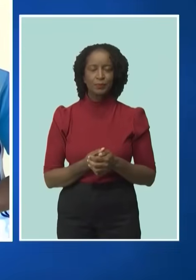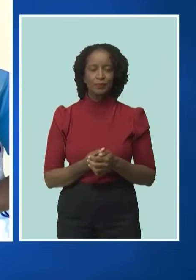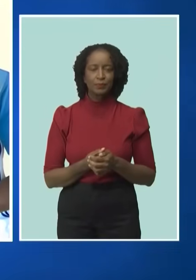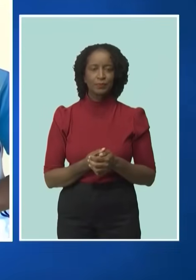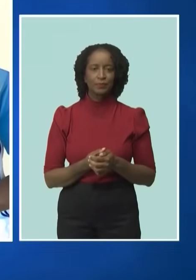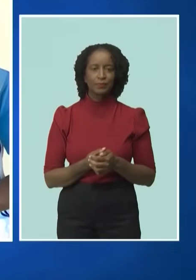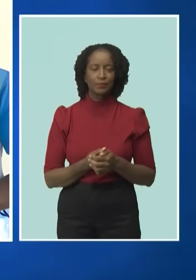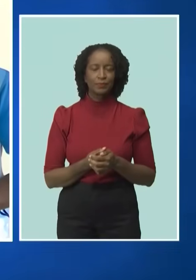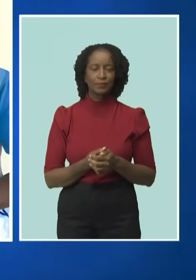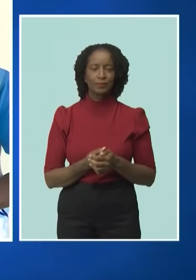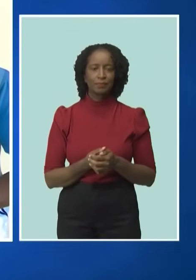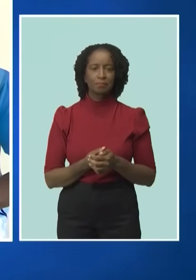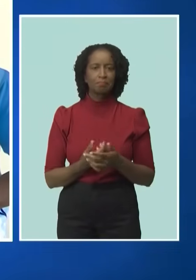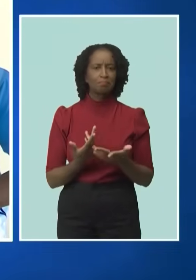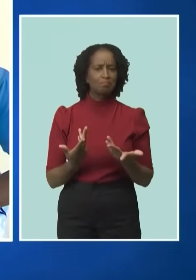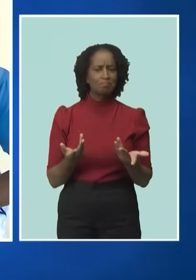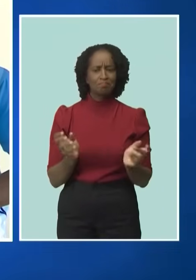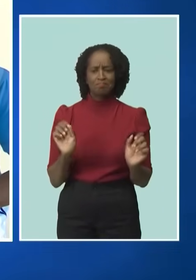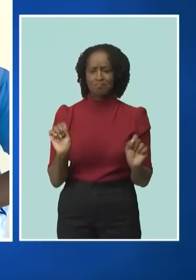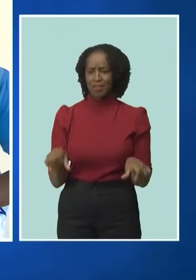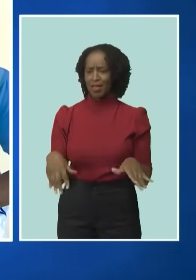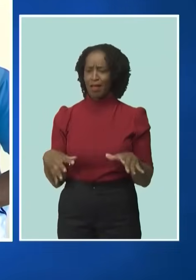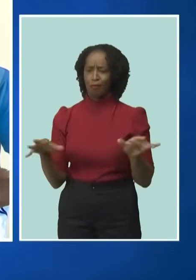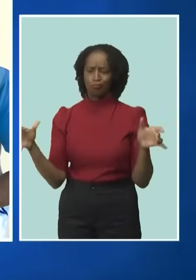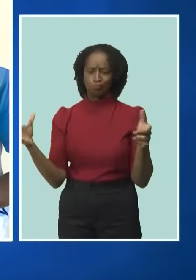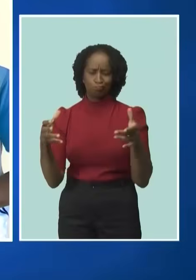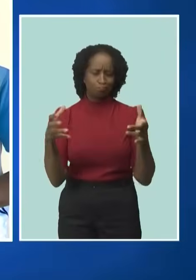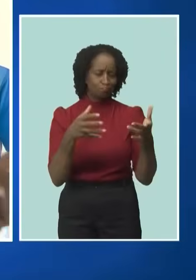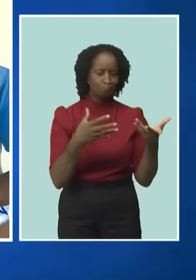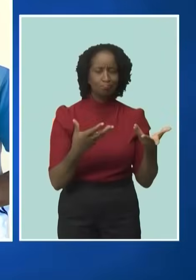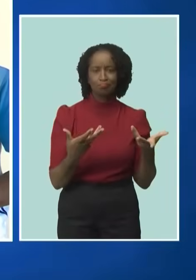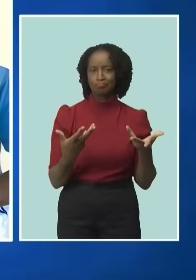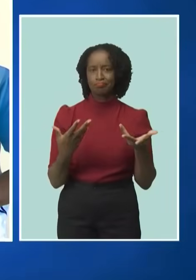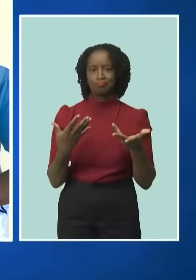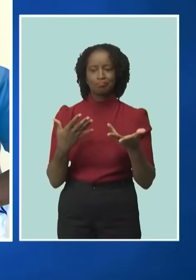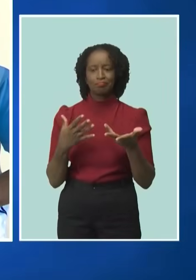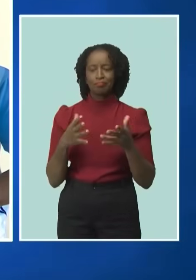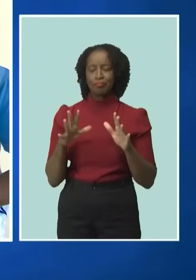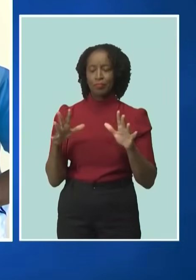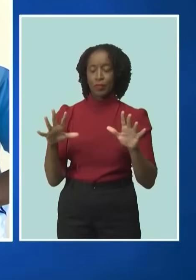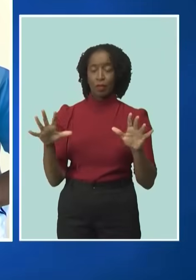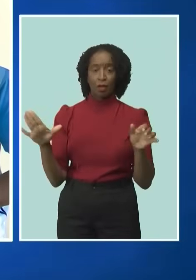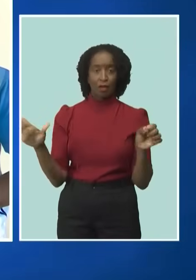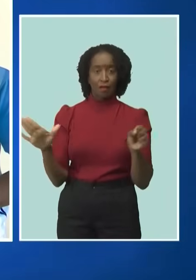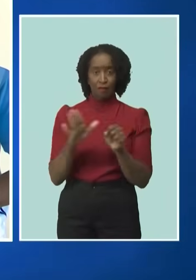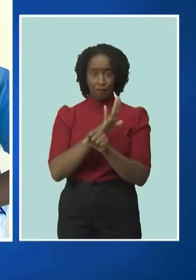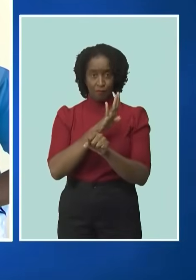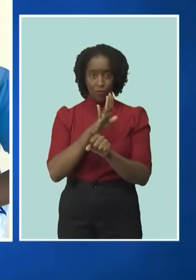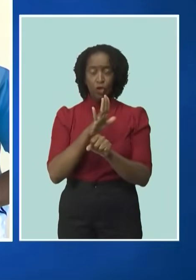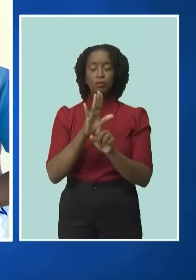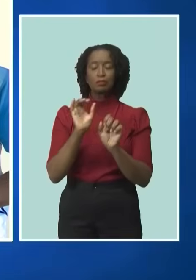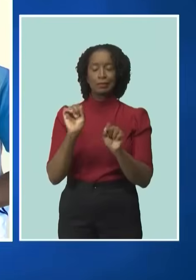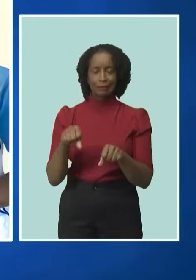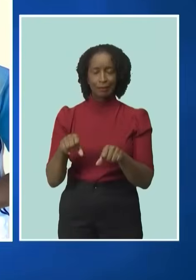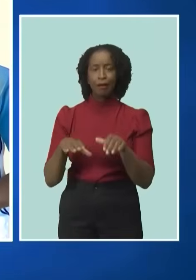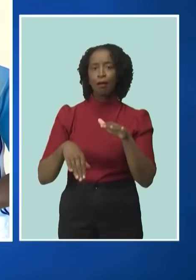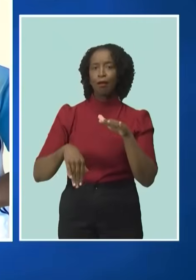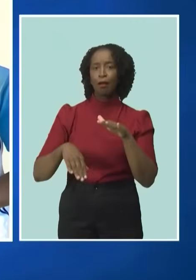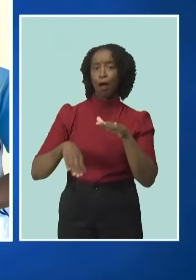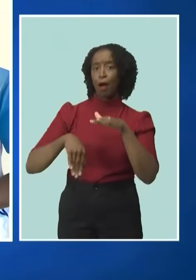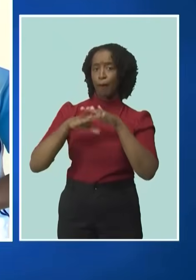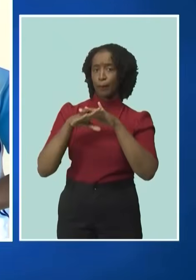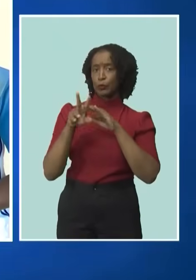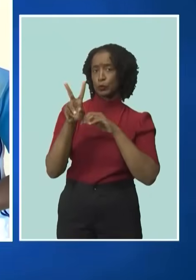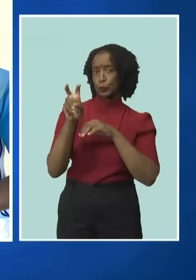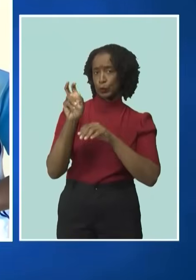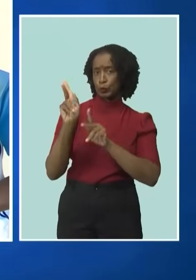nice stuff. It could host a lot of people, maybe 200 people. So I think it's a suitable boat for what they might be looking to